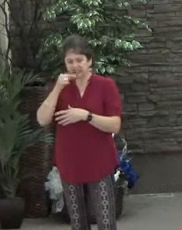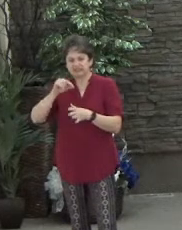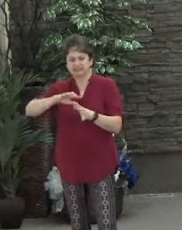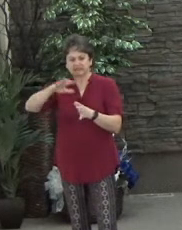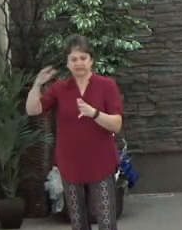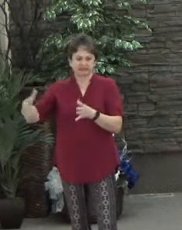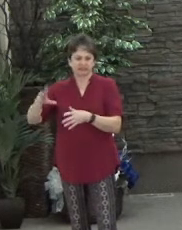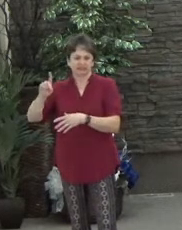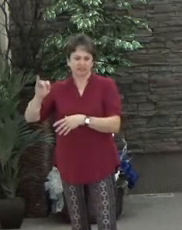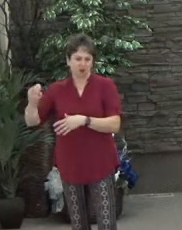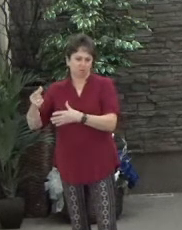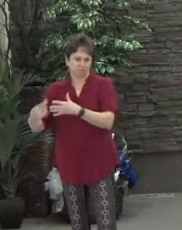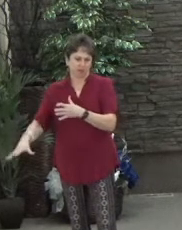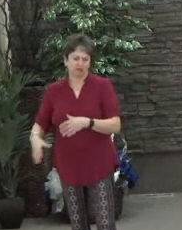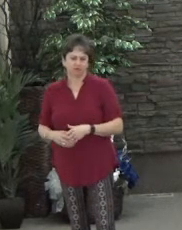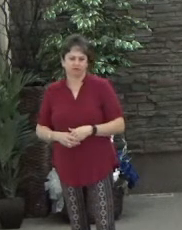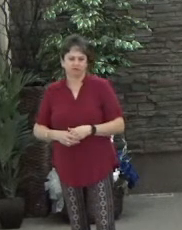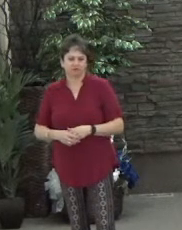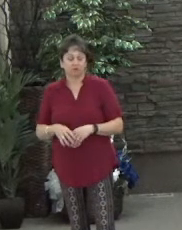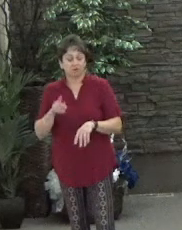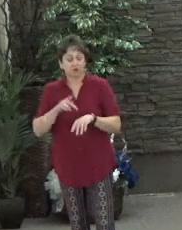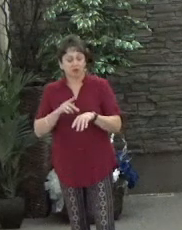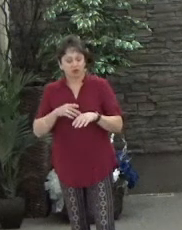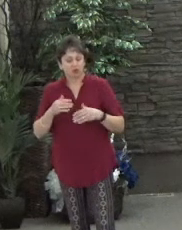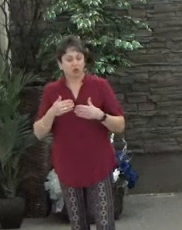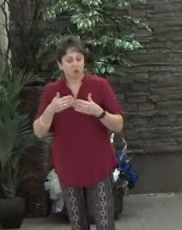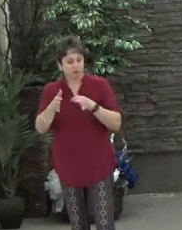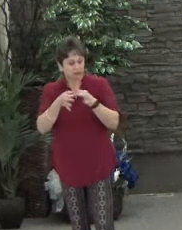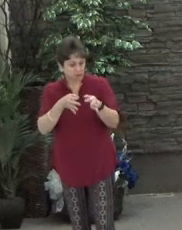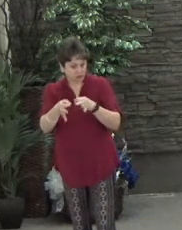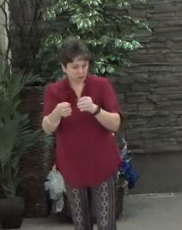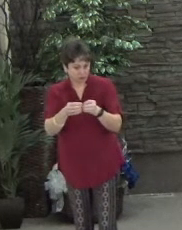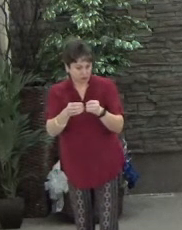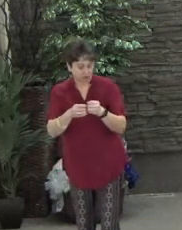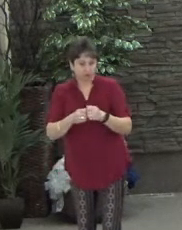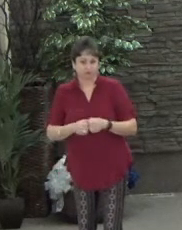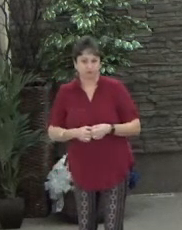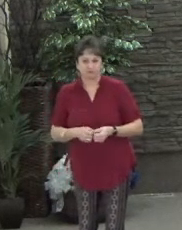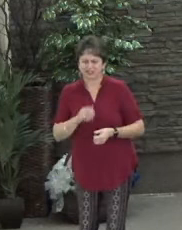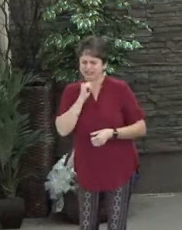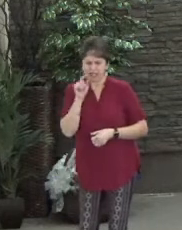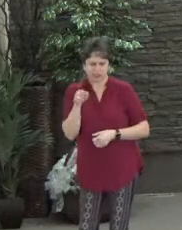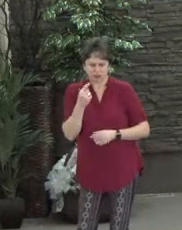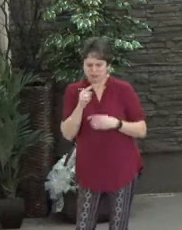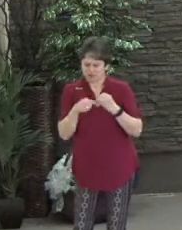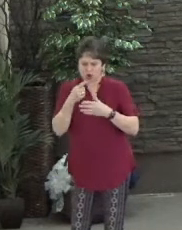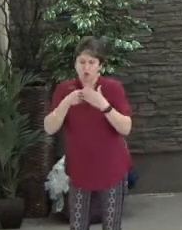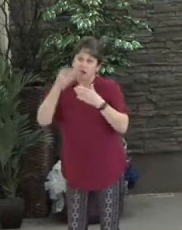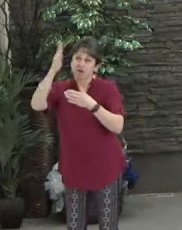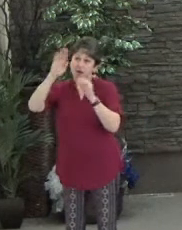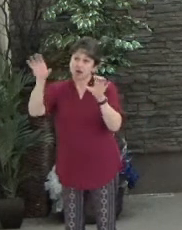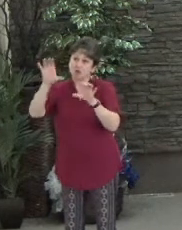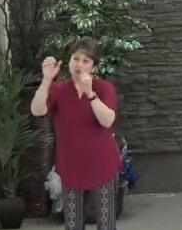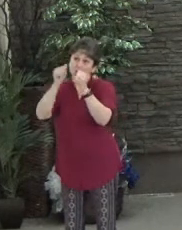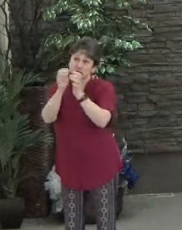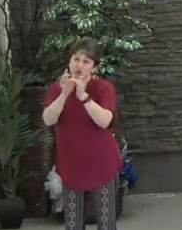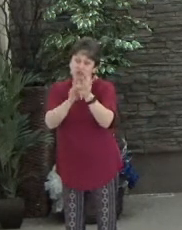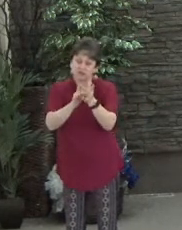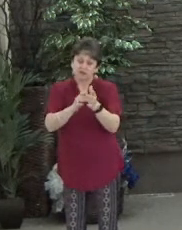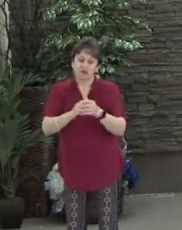dump. But Peter goes just a little bit farther. It's not just about what God is doing with